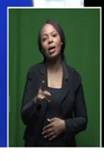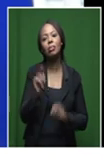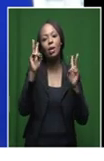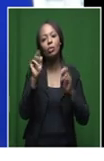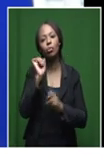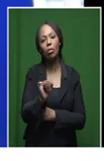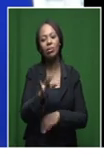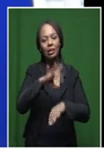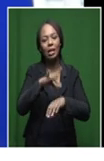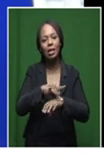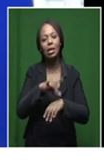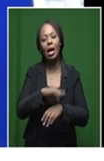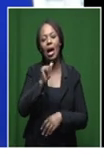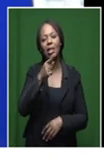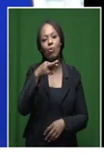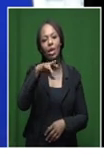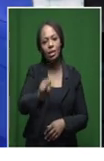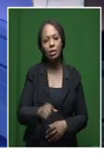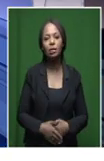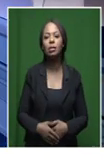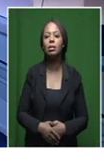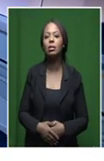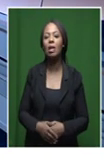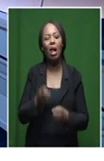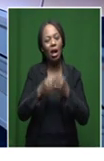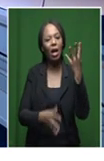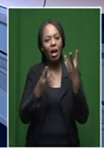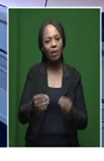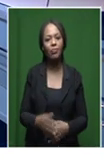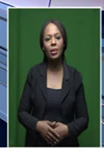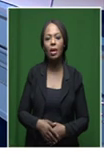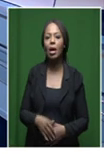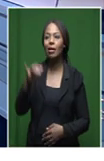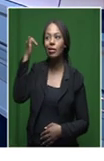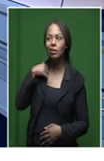of. So we've got a call from the Western Cape. Good morning.